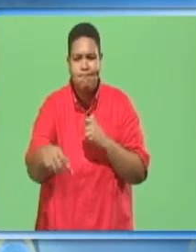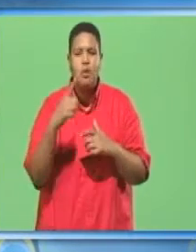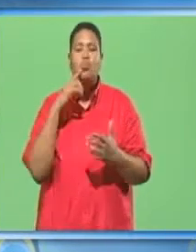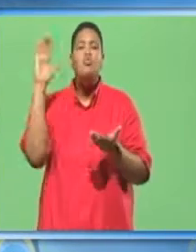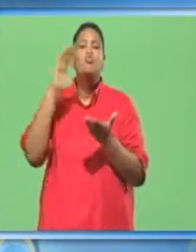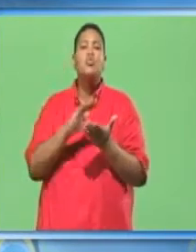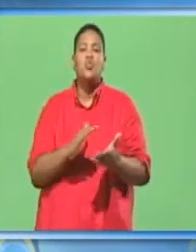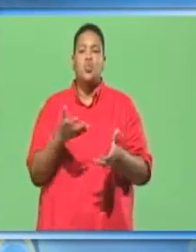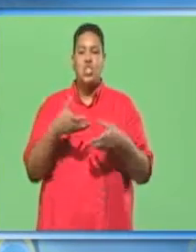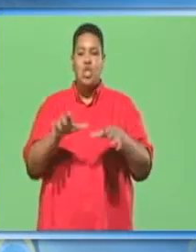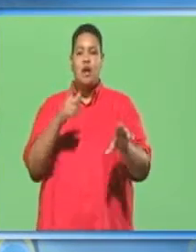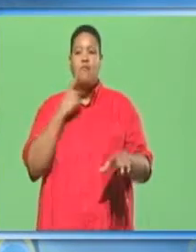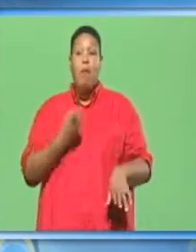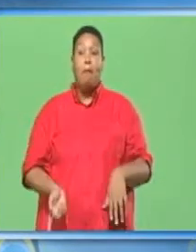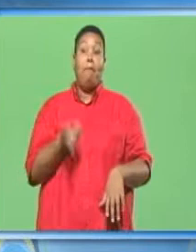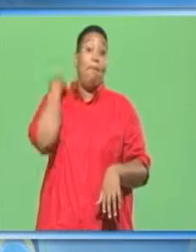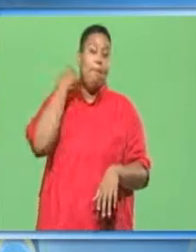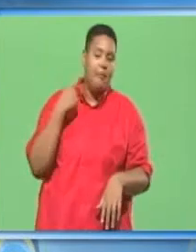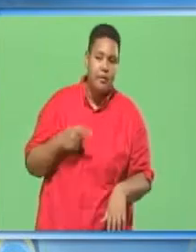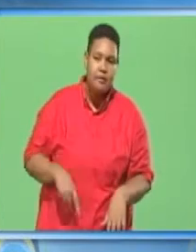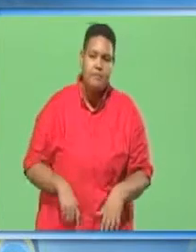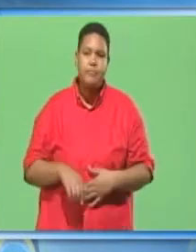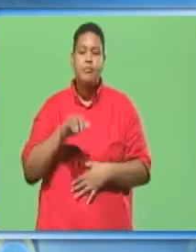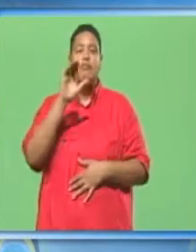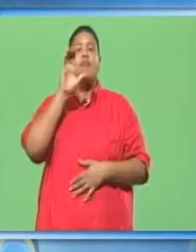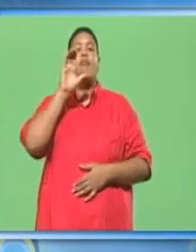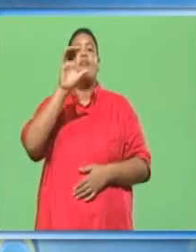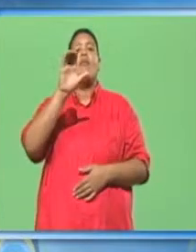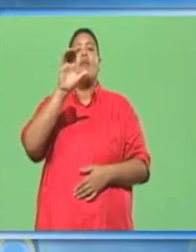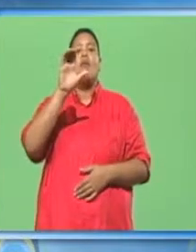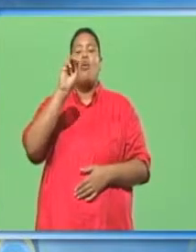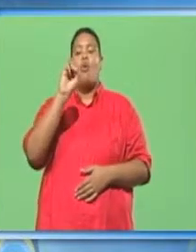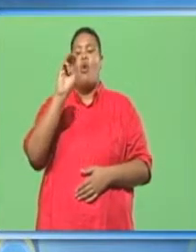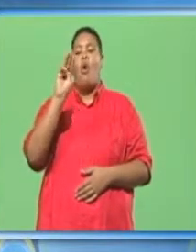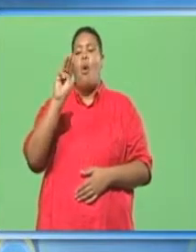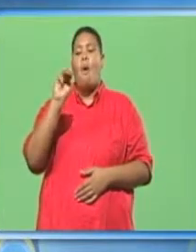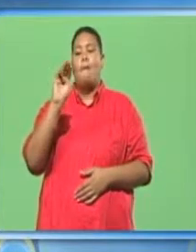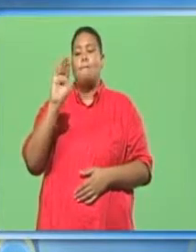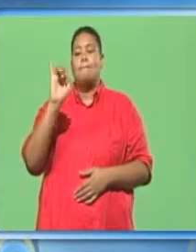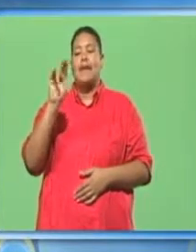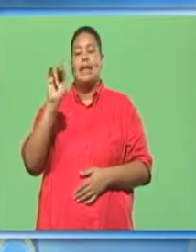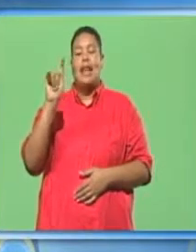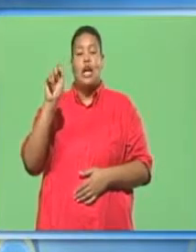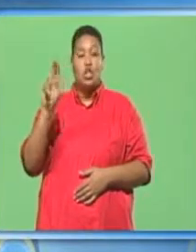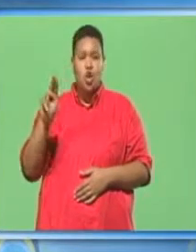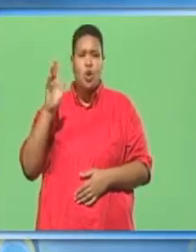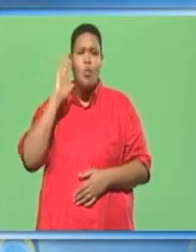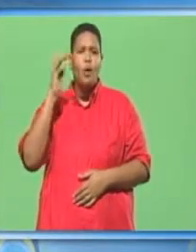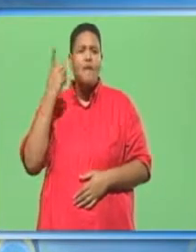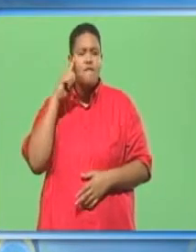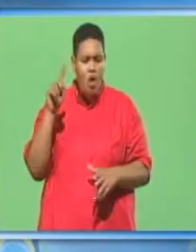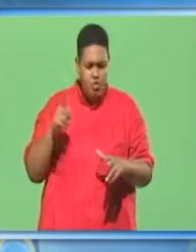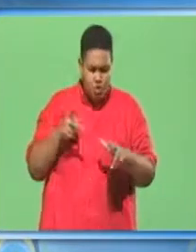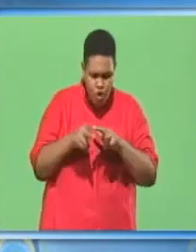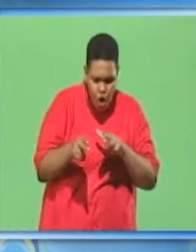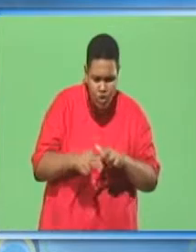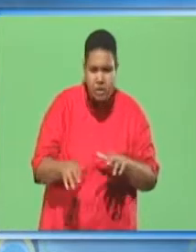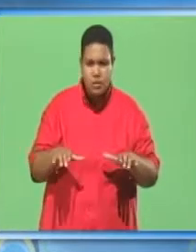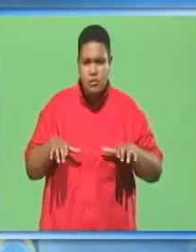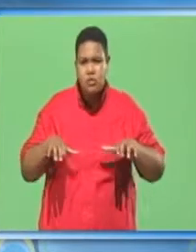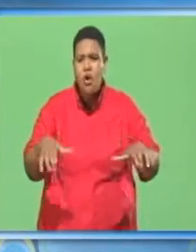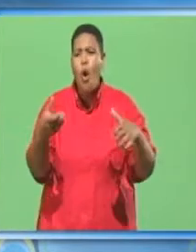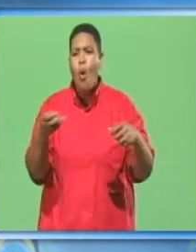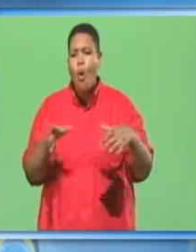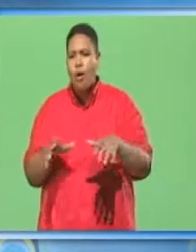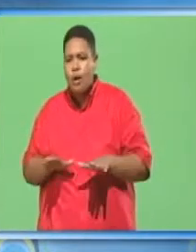chance of kickbacks. Combination blade. This is a general purpose blade for ripping or cross-cutting. It does not cut